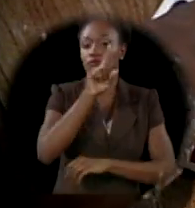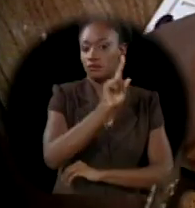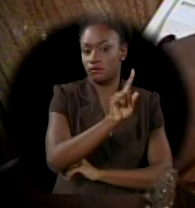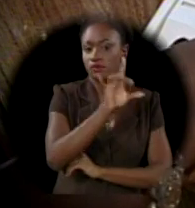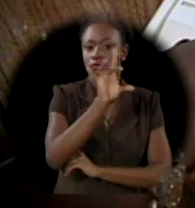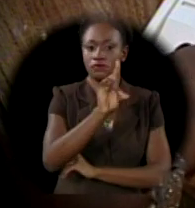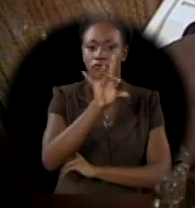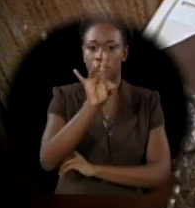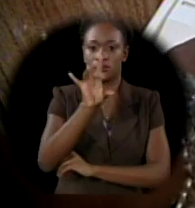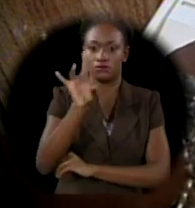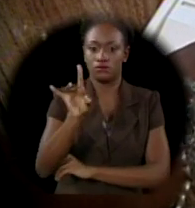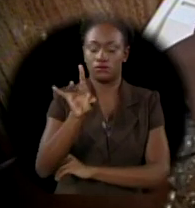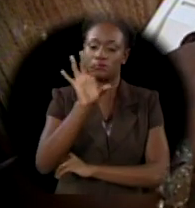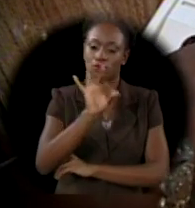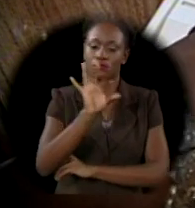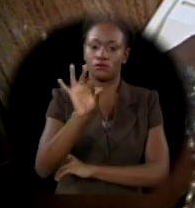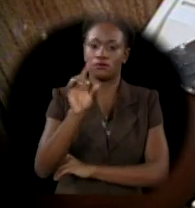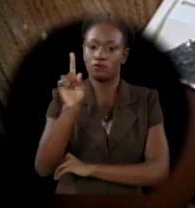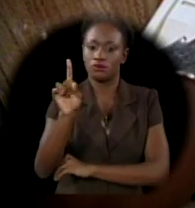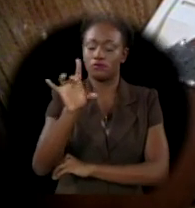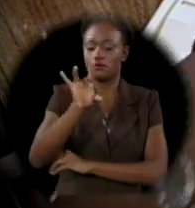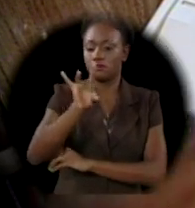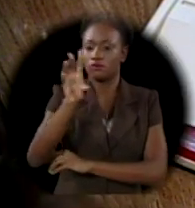1-888-991-VOTE. That's